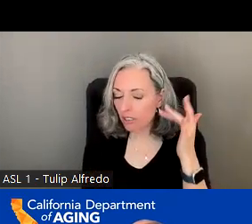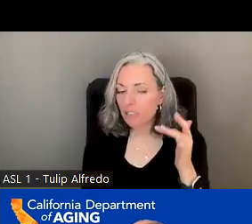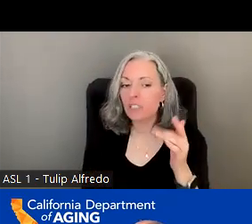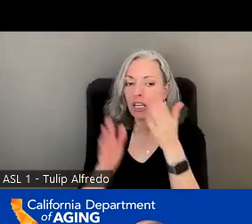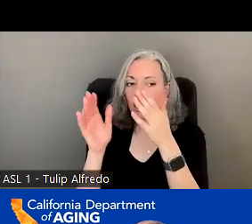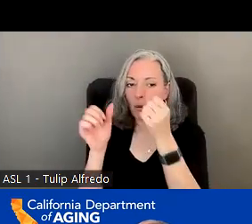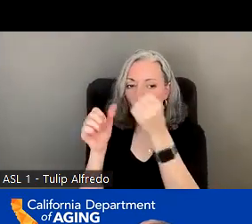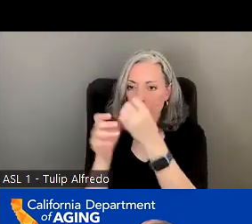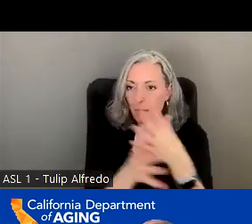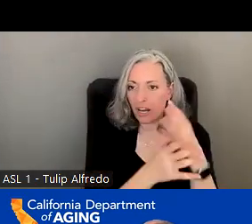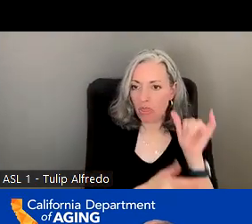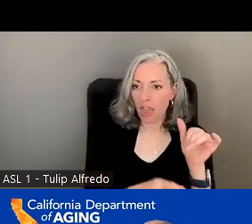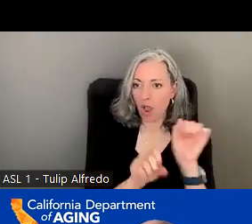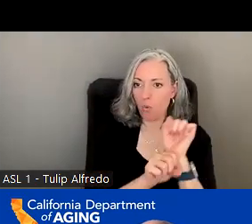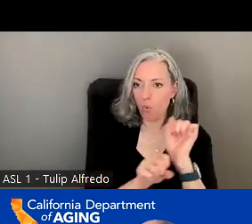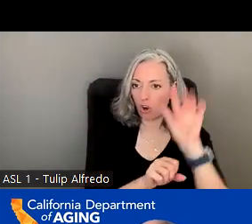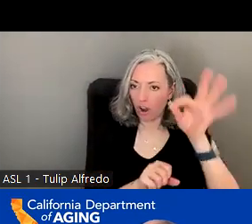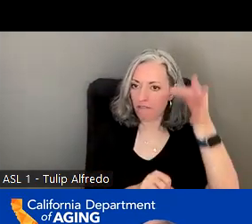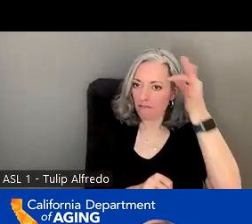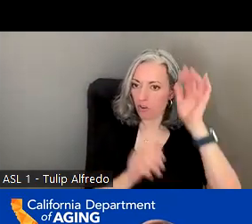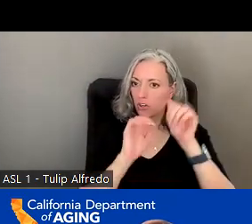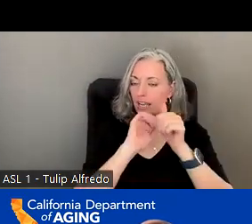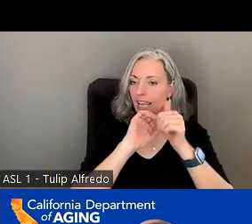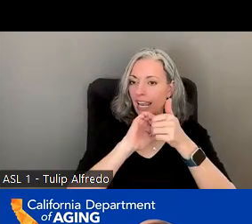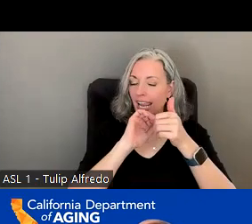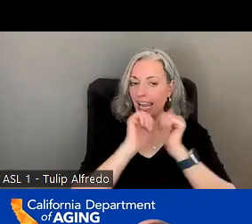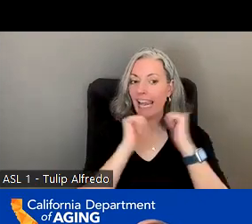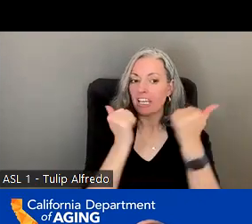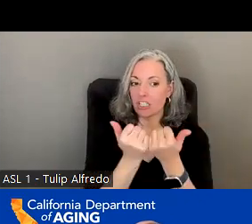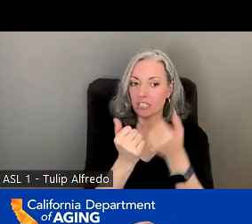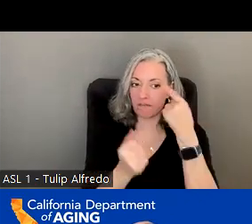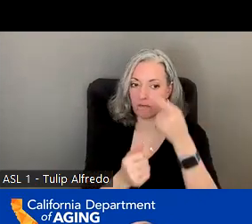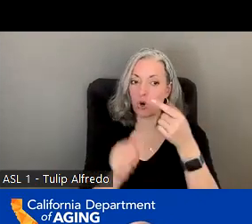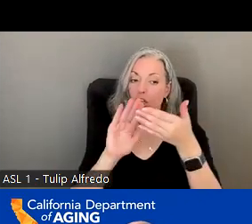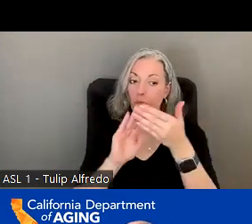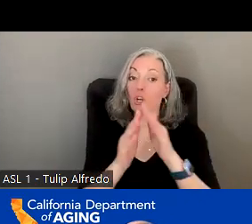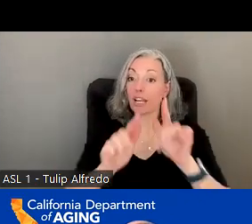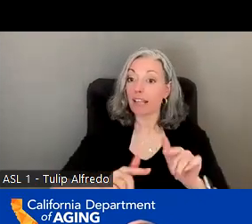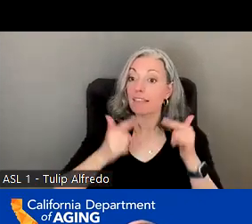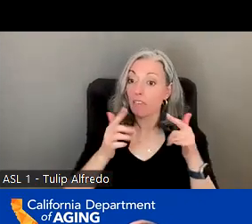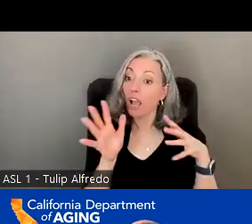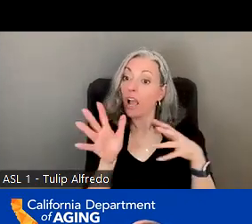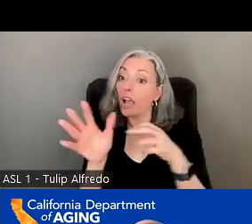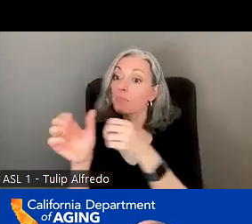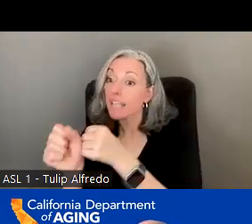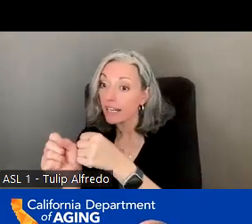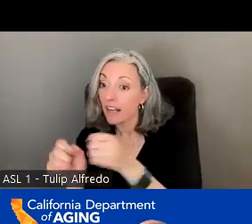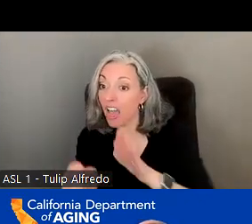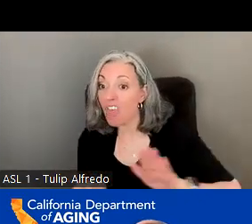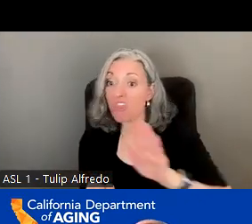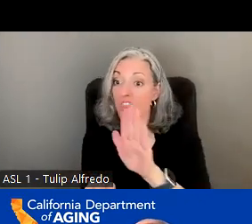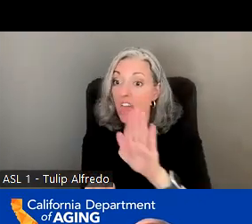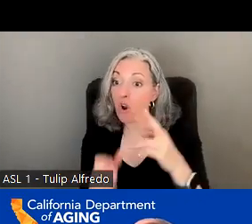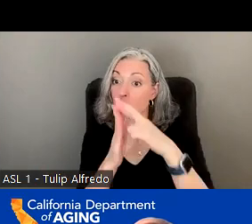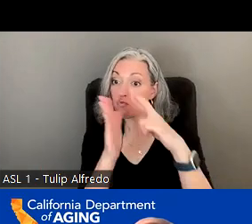for that work, our federal agency, the Administration for Community Living, updated their rule